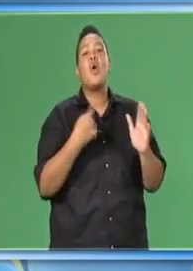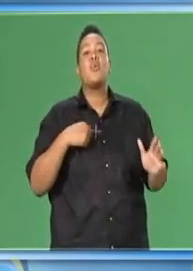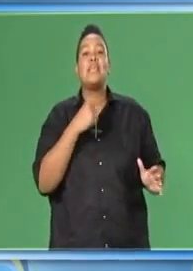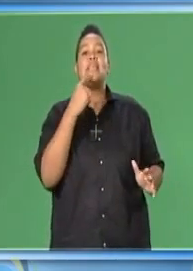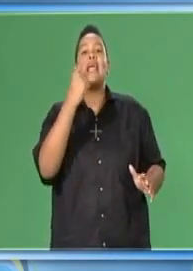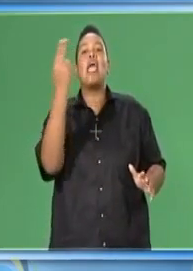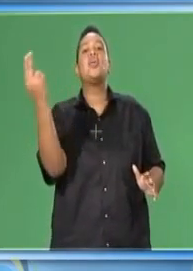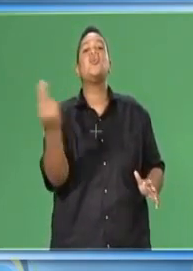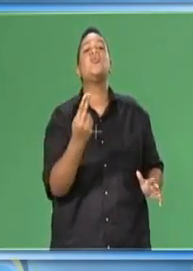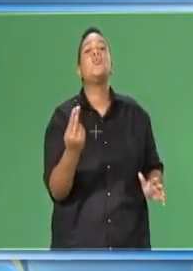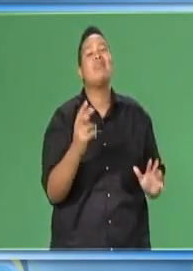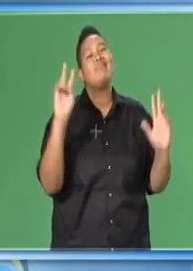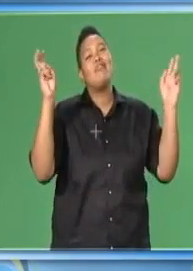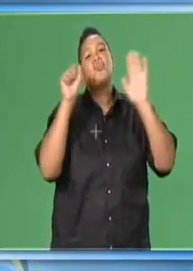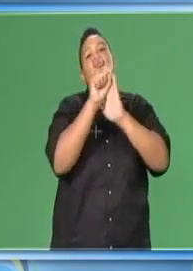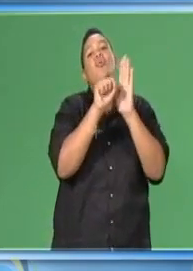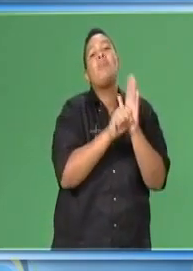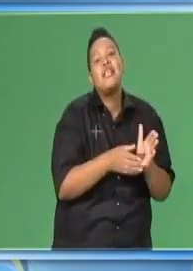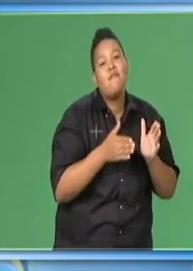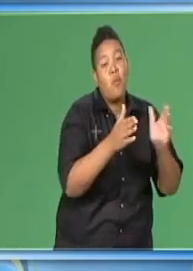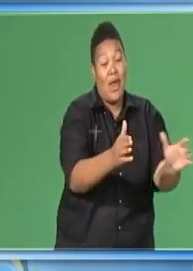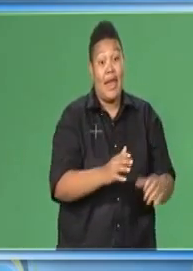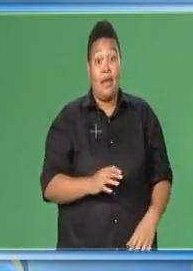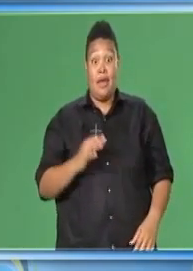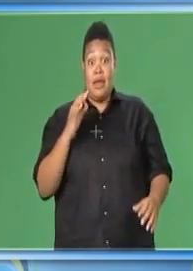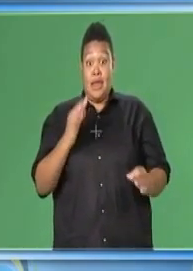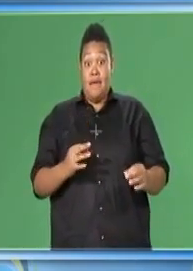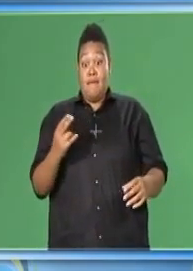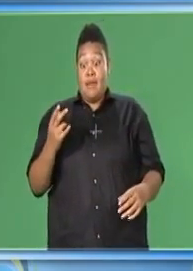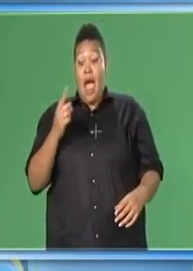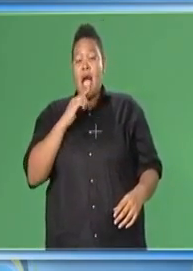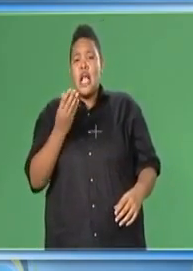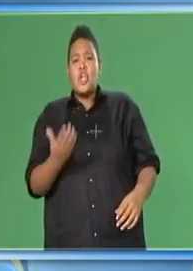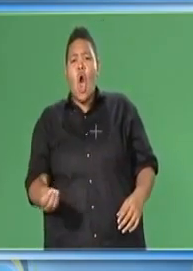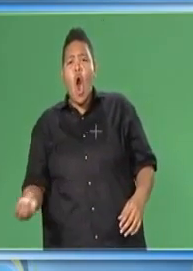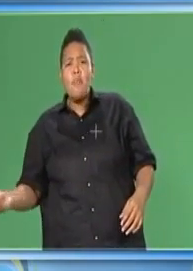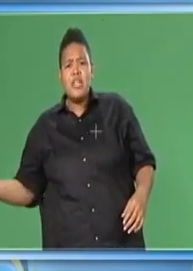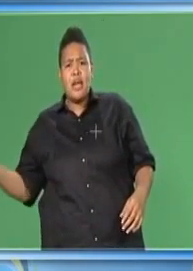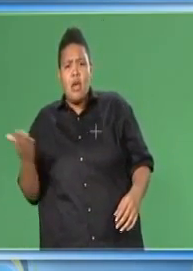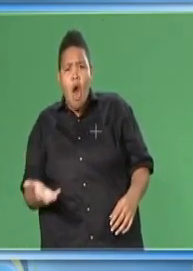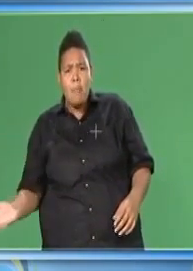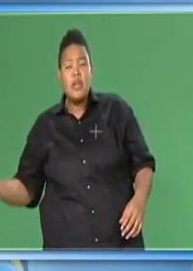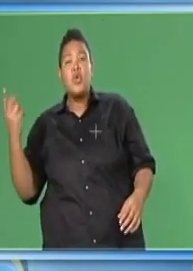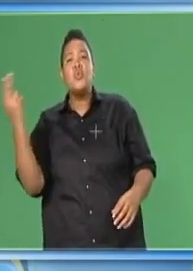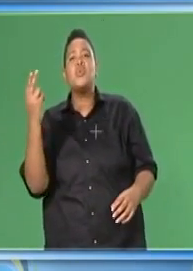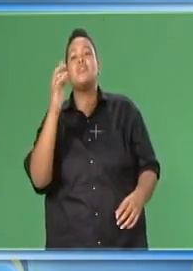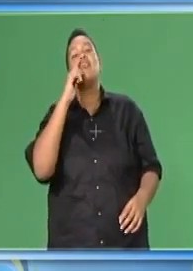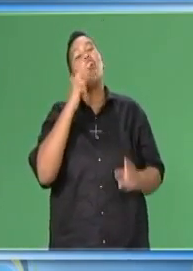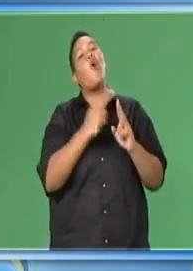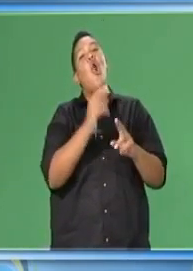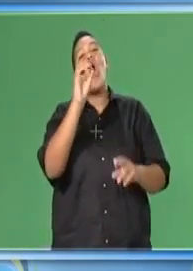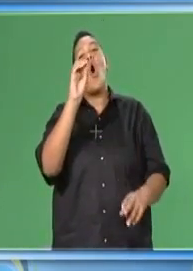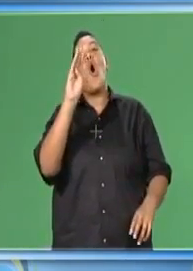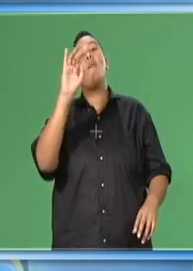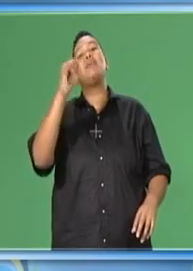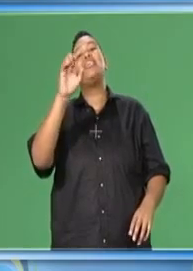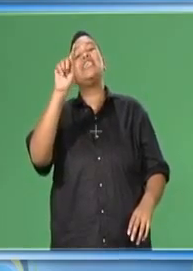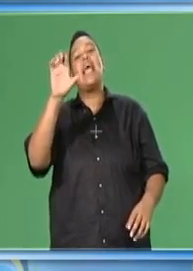in the subjective case. If it acts as an object, we say it is used in the objective case, while if it